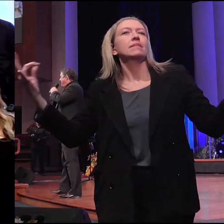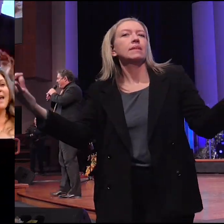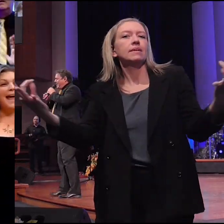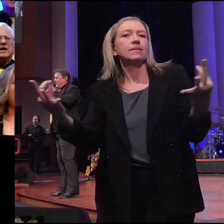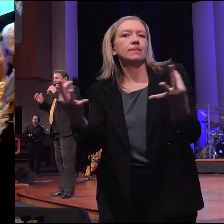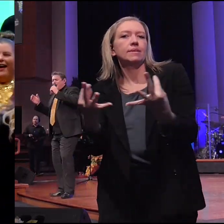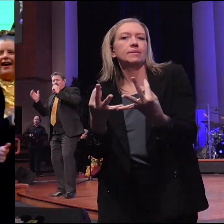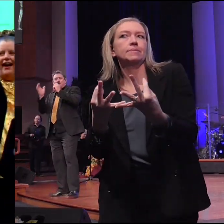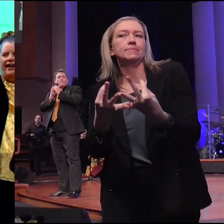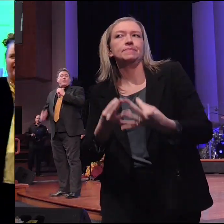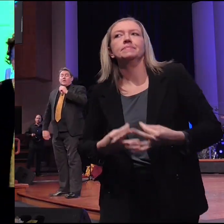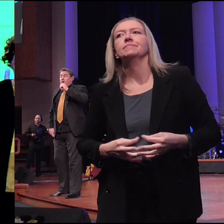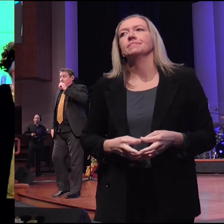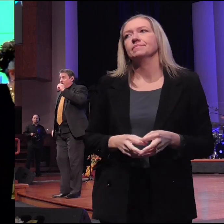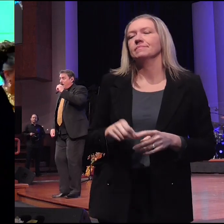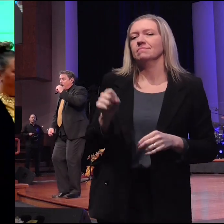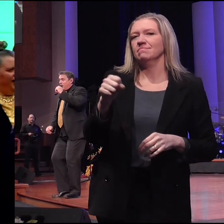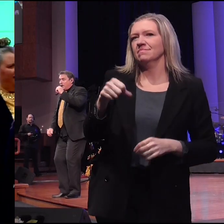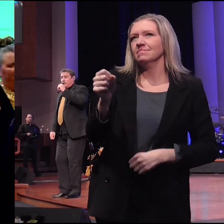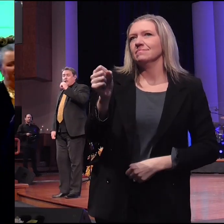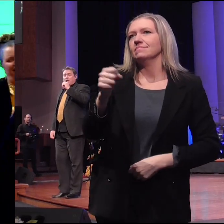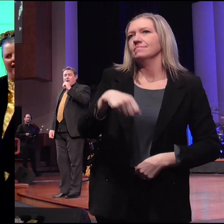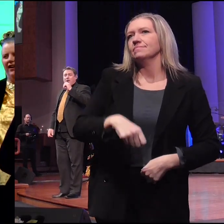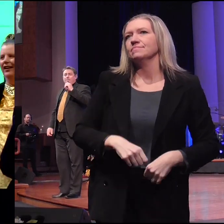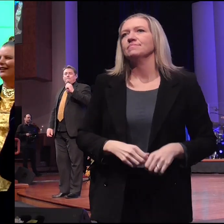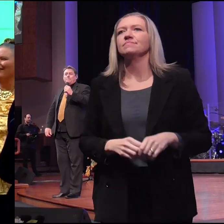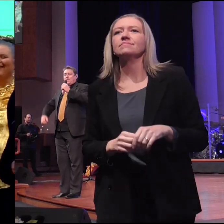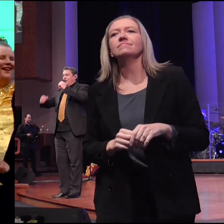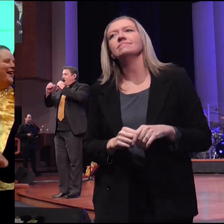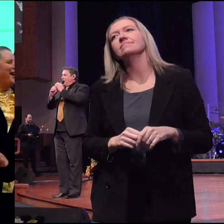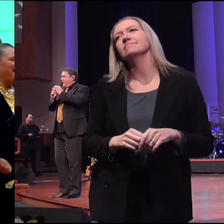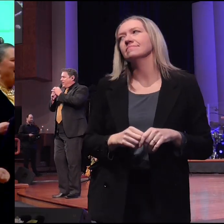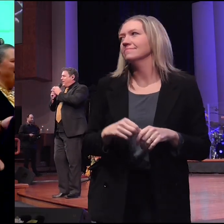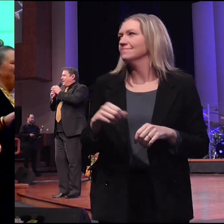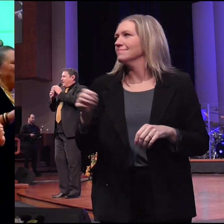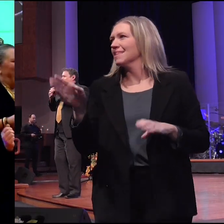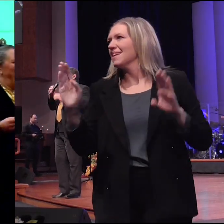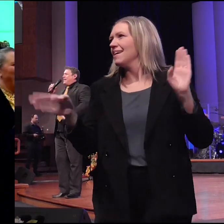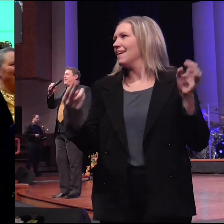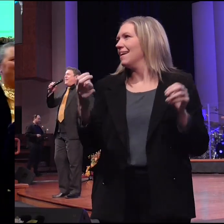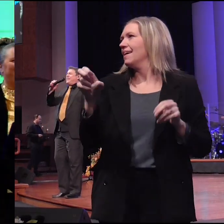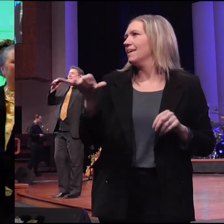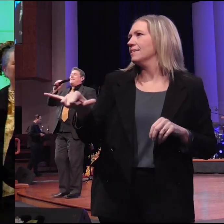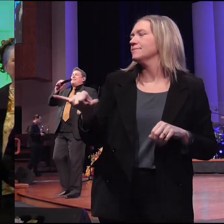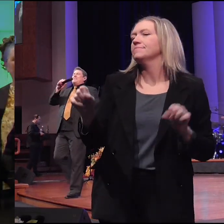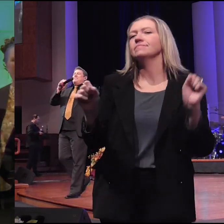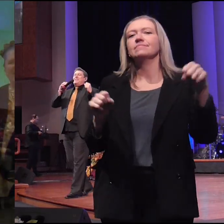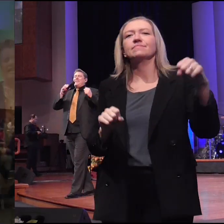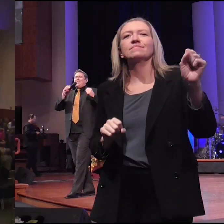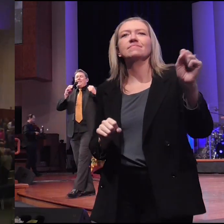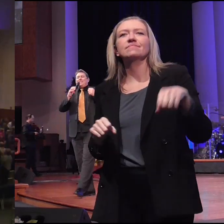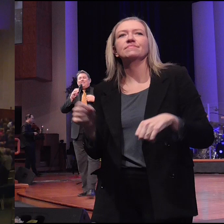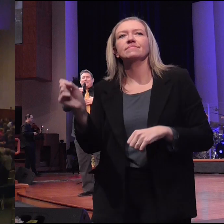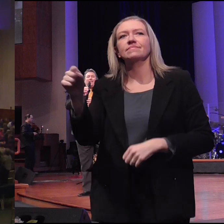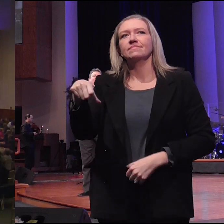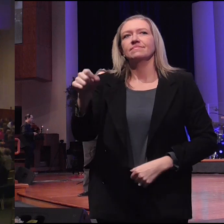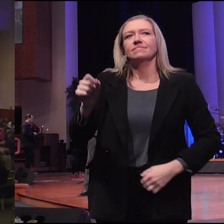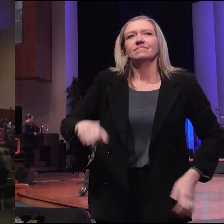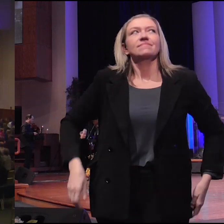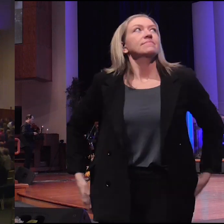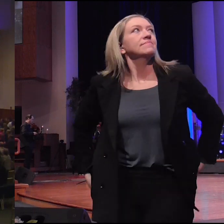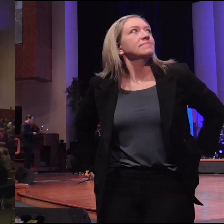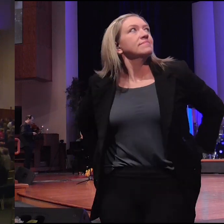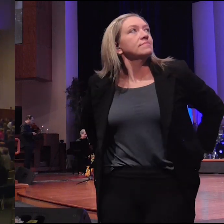family. Hey, hey, yeah, yeah. Hey, hey, hey, yeah,